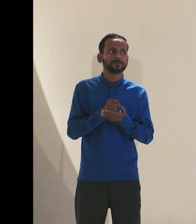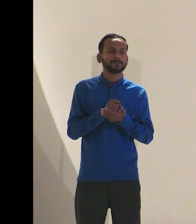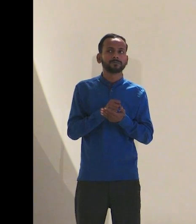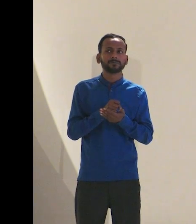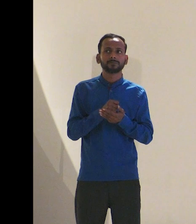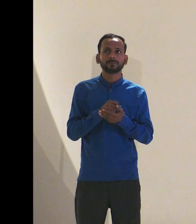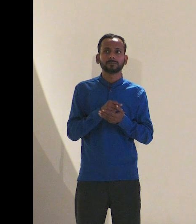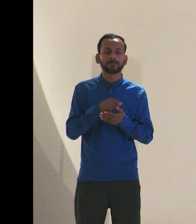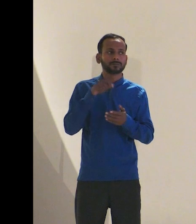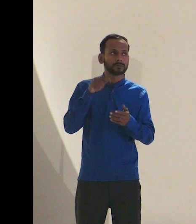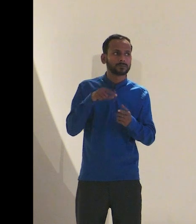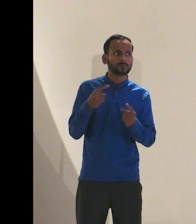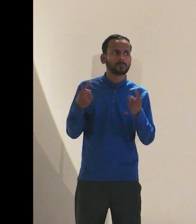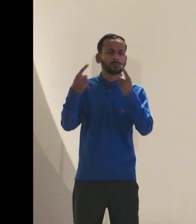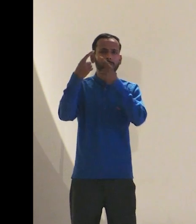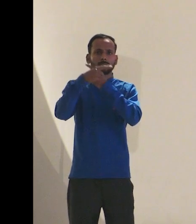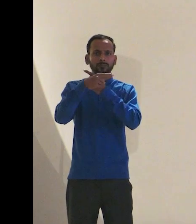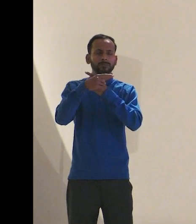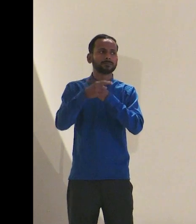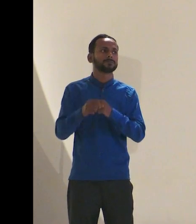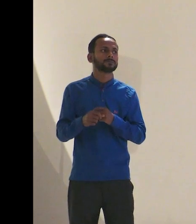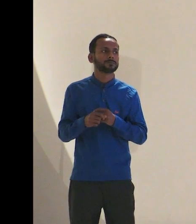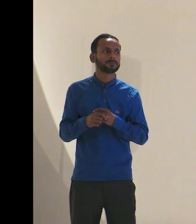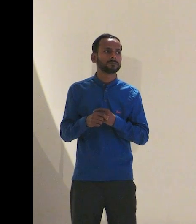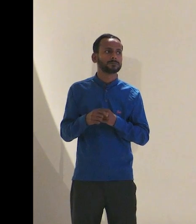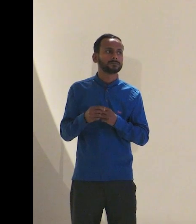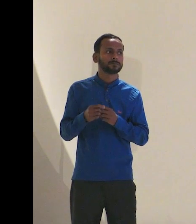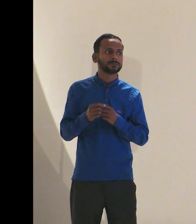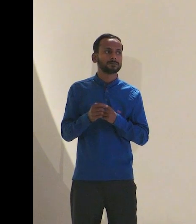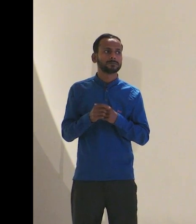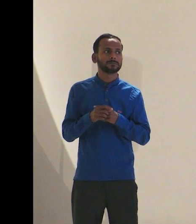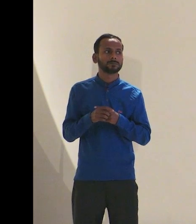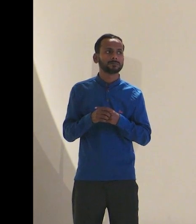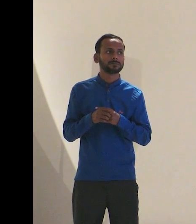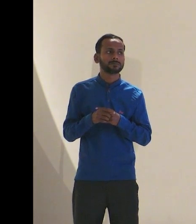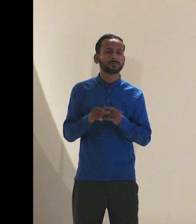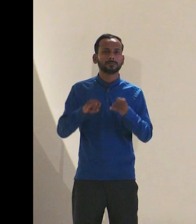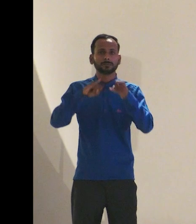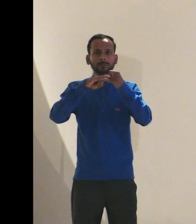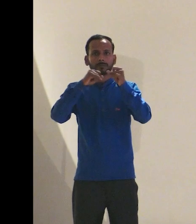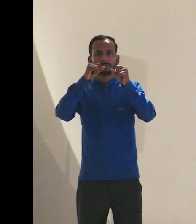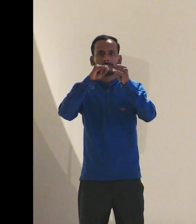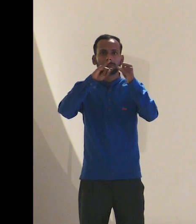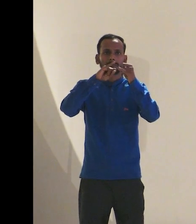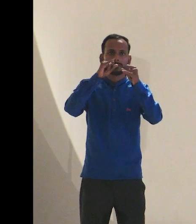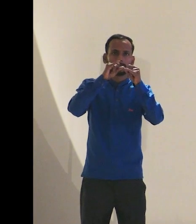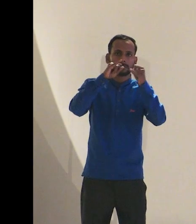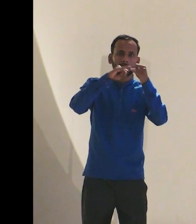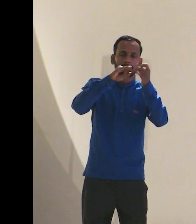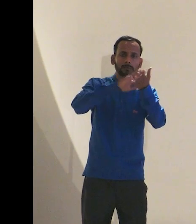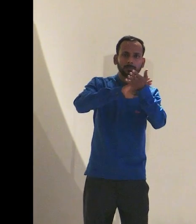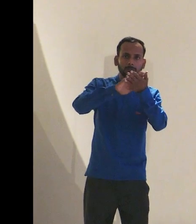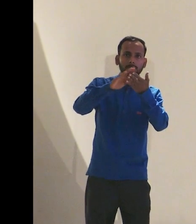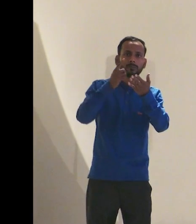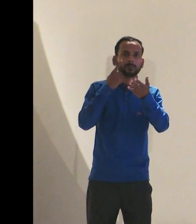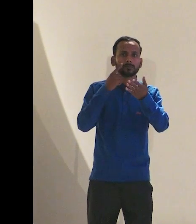a position somewhere in between. On the one hand, you have the Shashi Tharoor position, which is